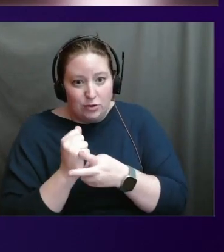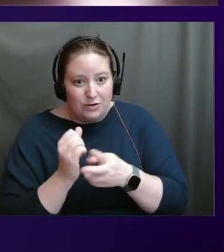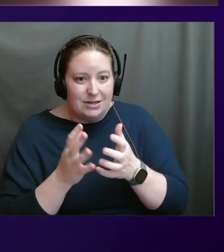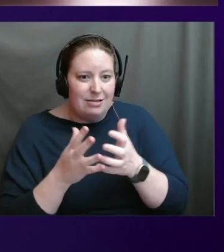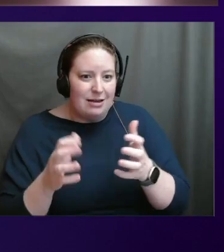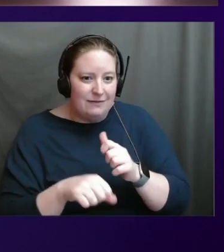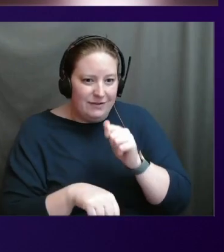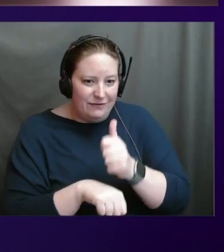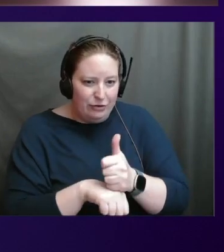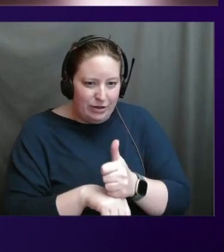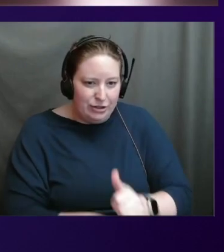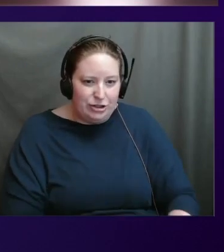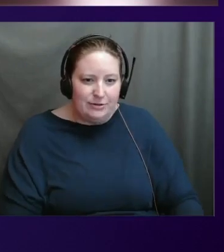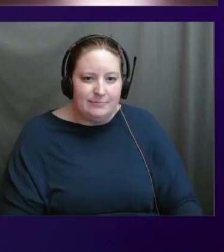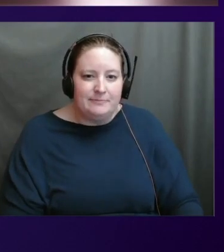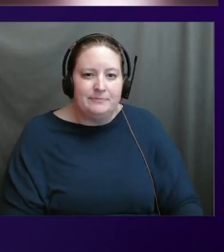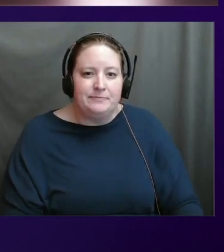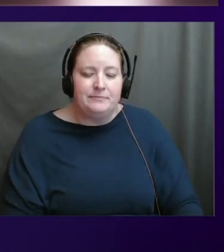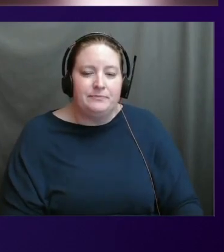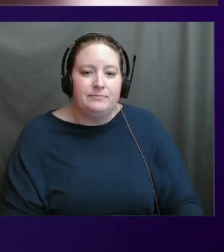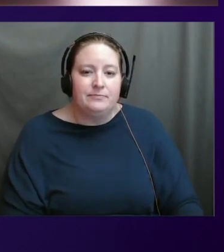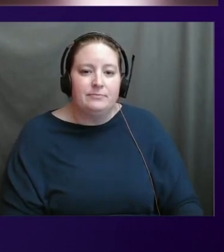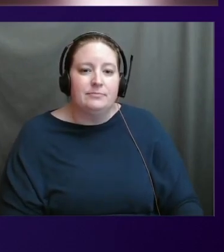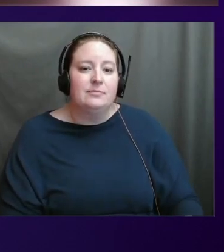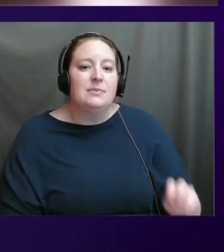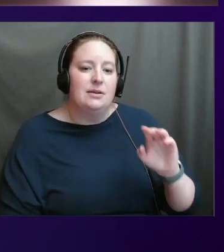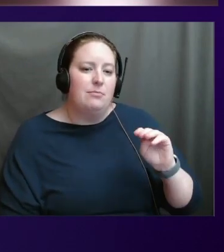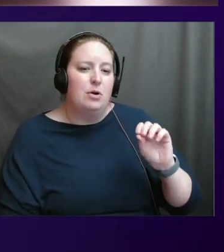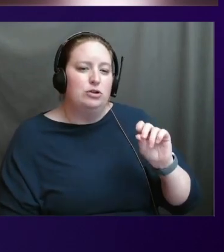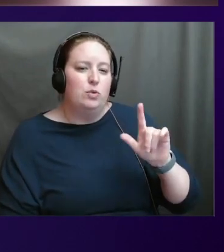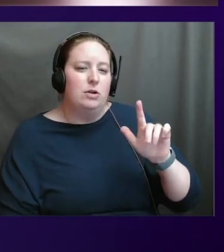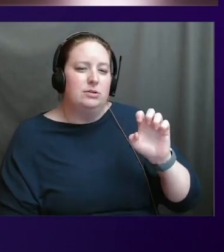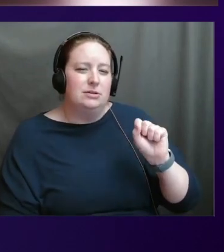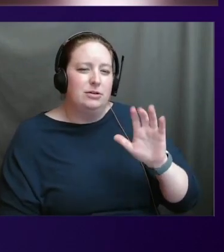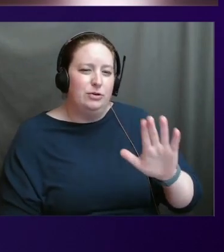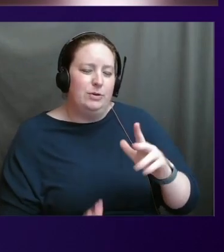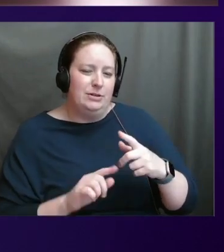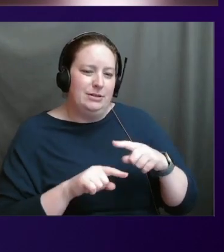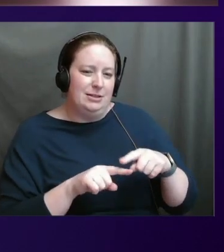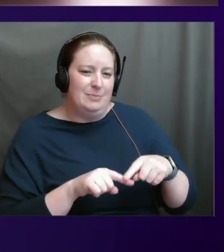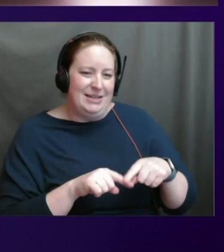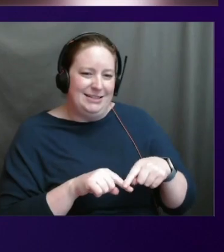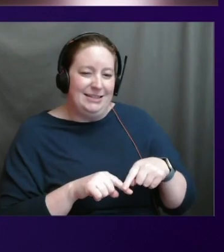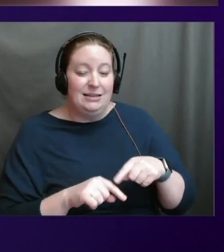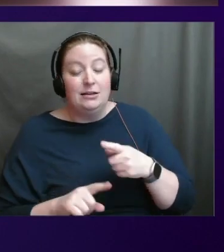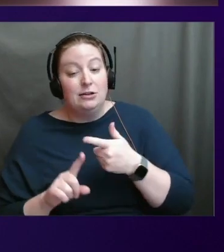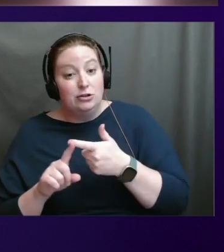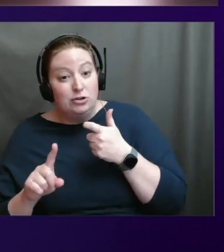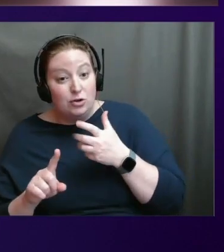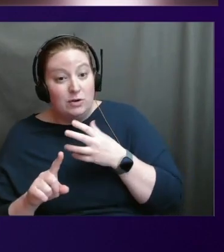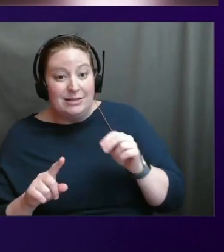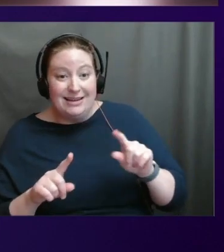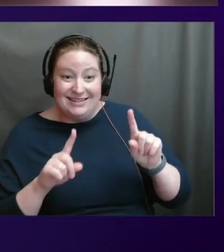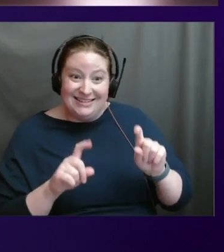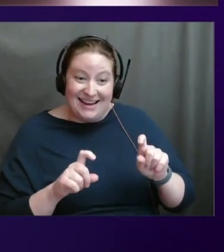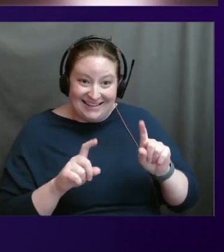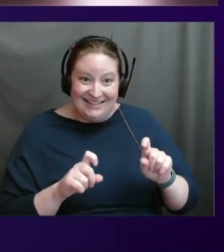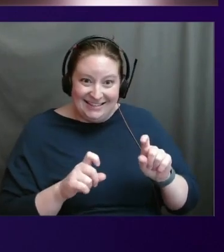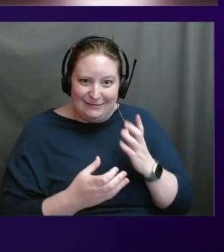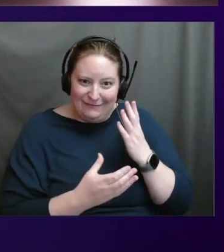configuration. And then node modules are just your dependencies here. The source and the test folder, source and test.